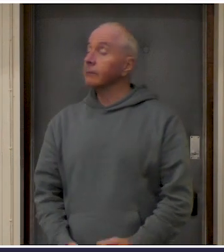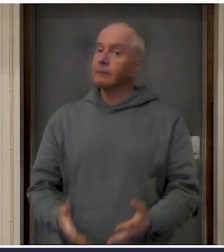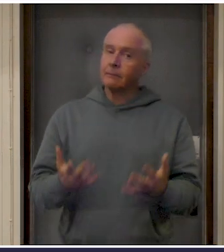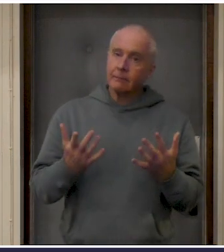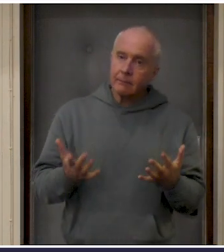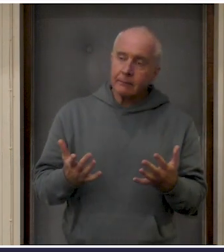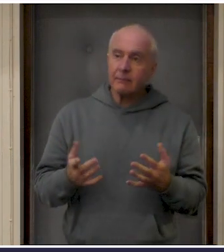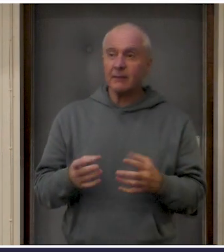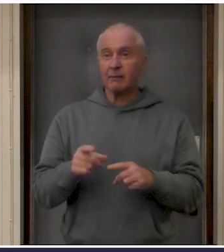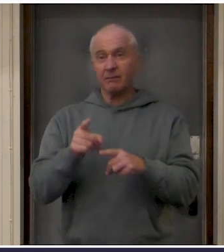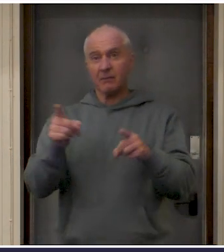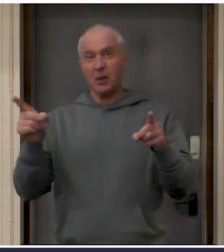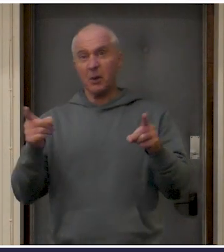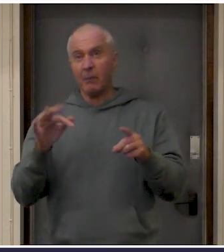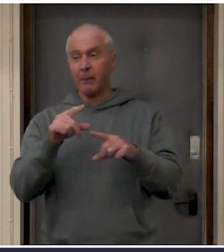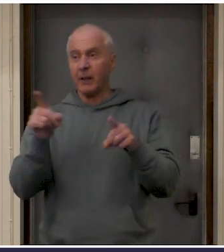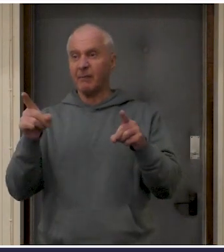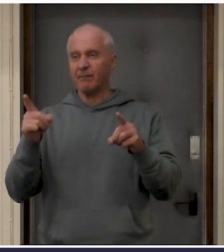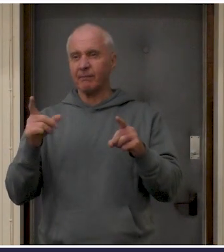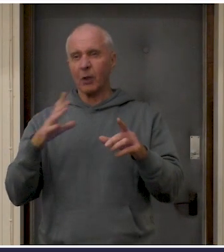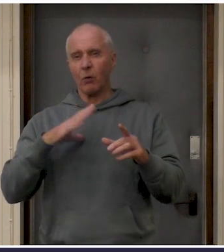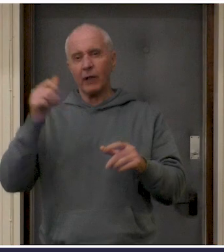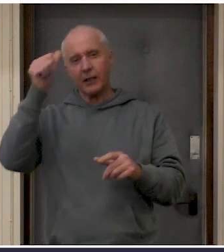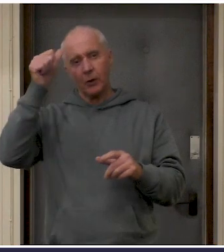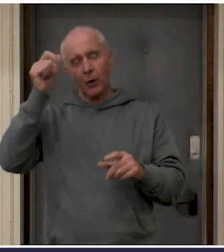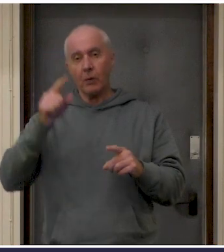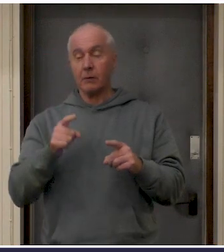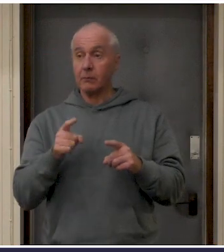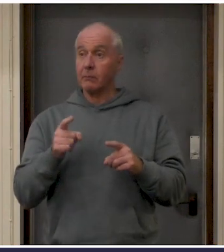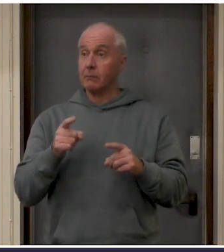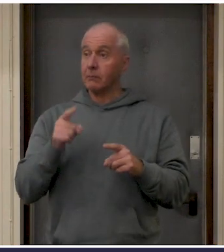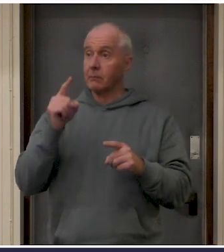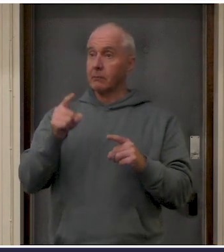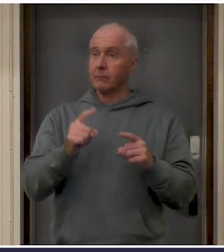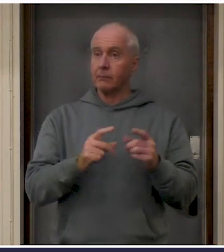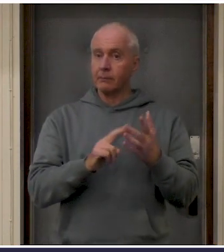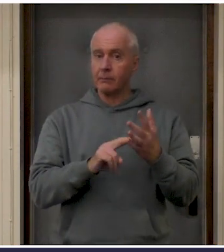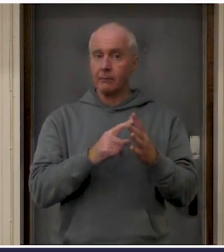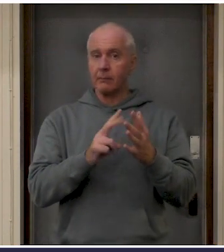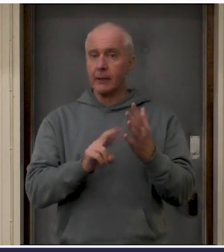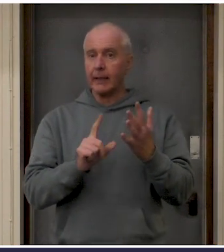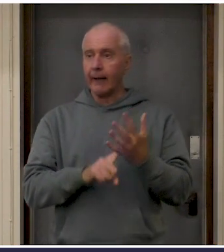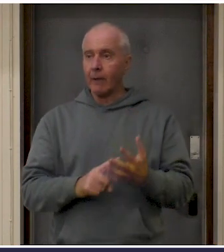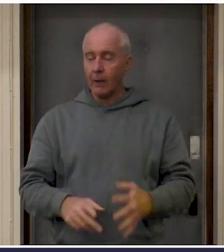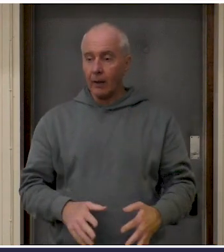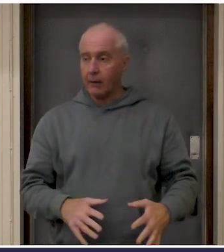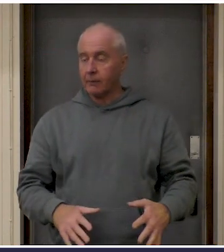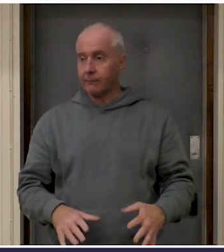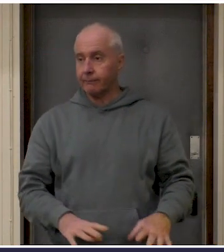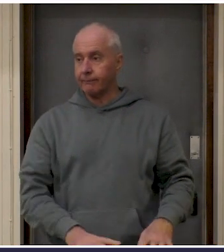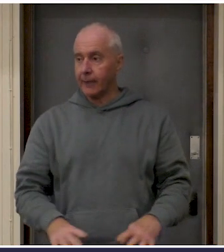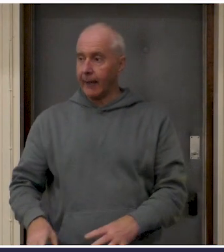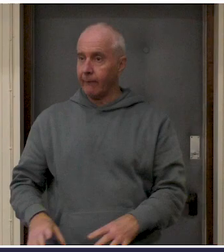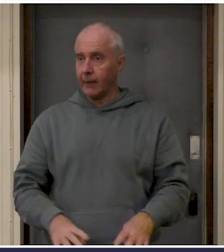that you may be familiar with because it was quite successful. That was the Naval Nuclear Program. So the Navy,